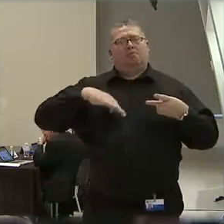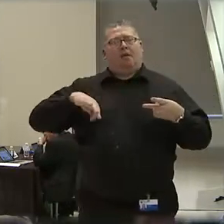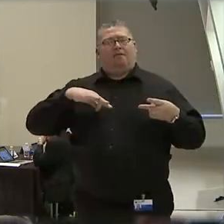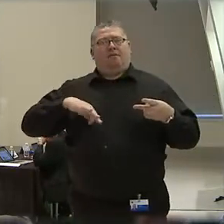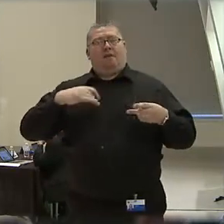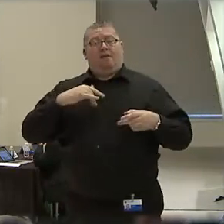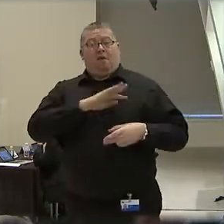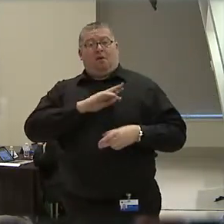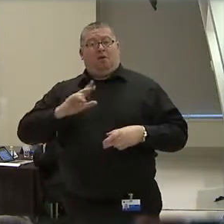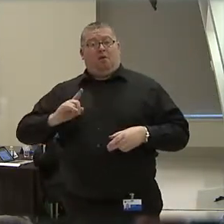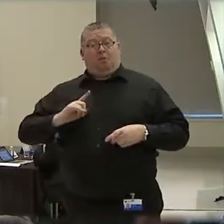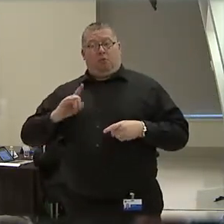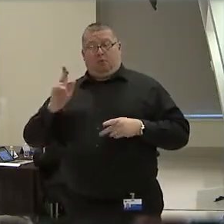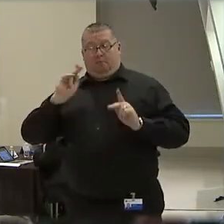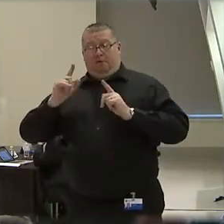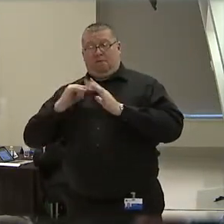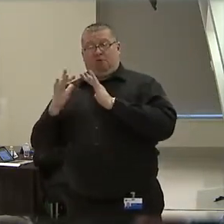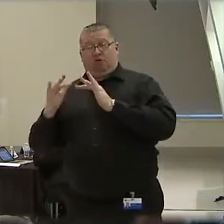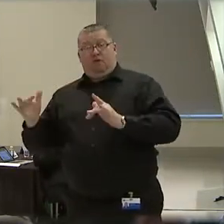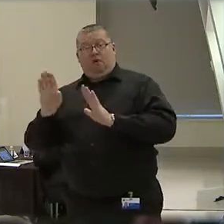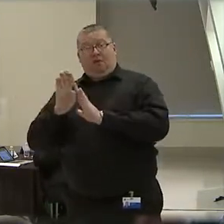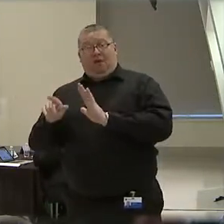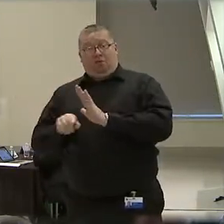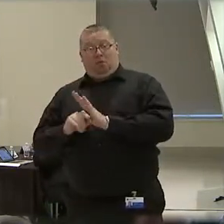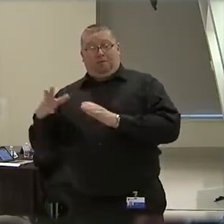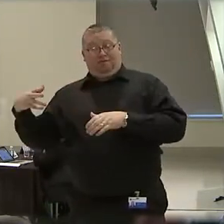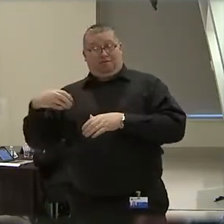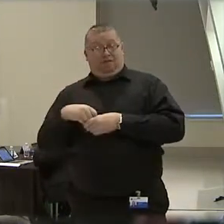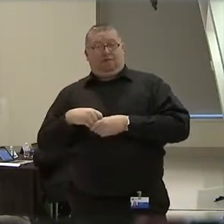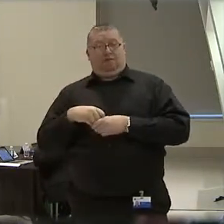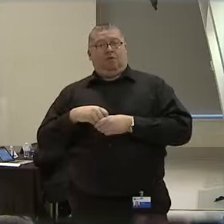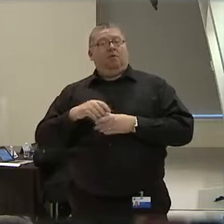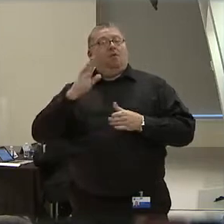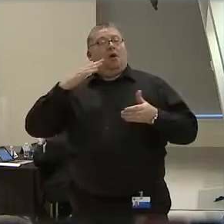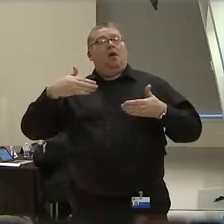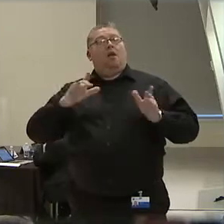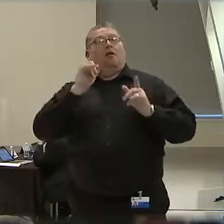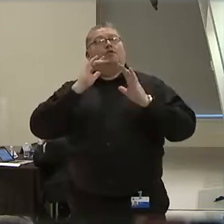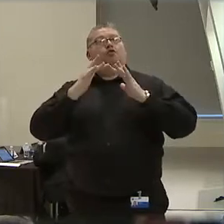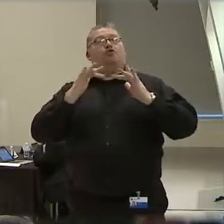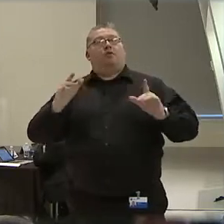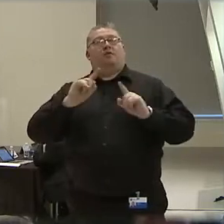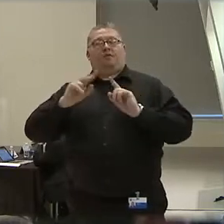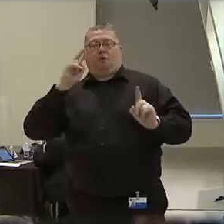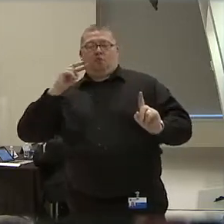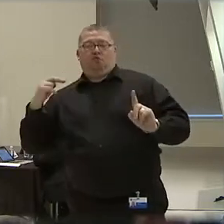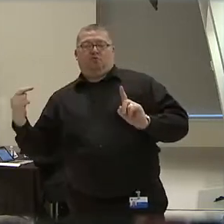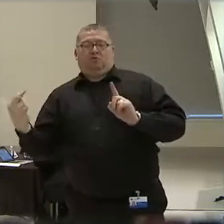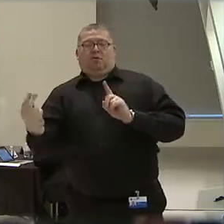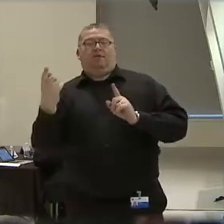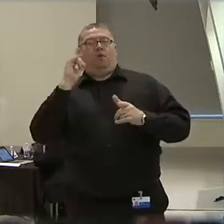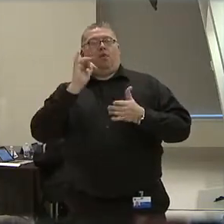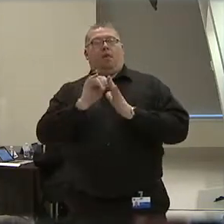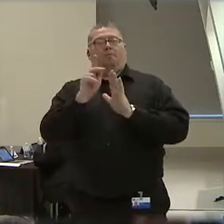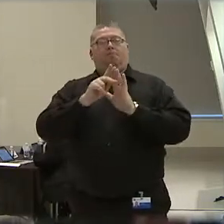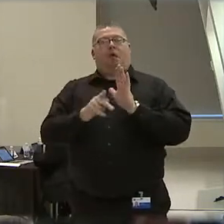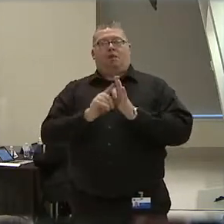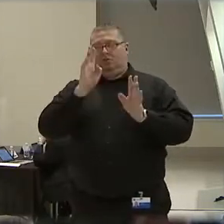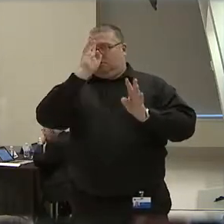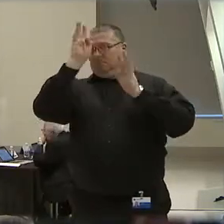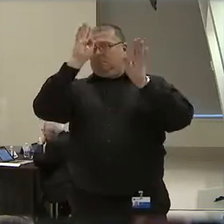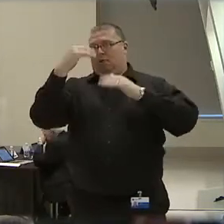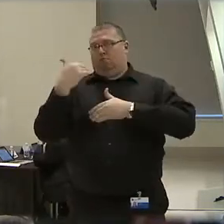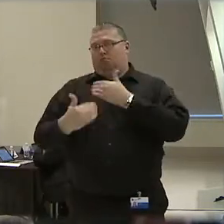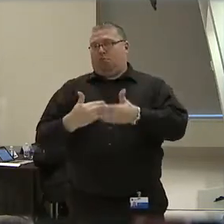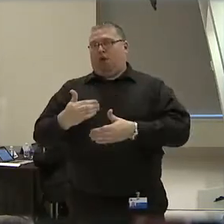board of civilians from a diversity of backgrounds, you allow for a diversity of perspectives into the policymaking process,